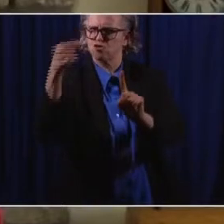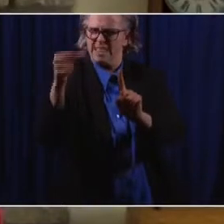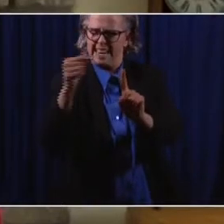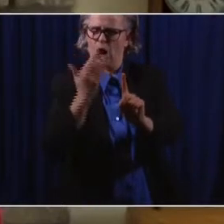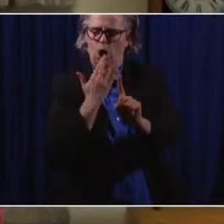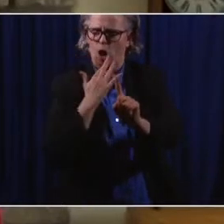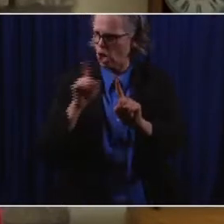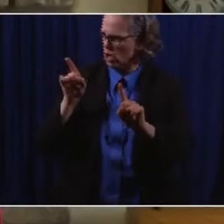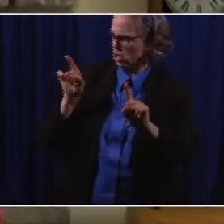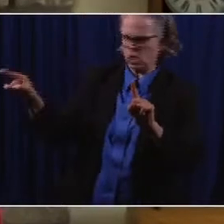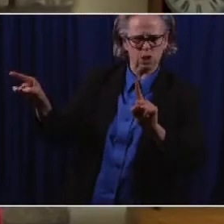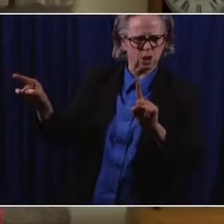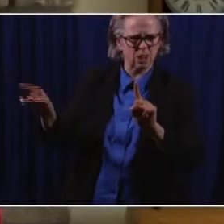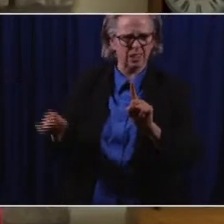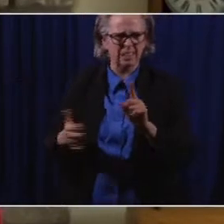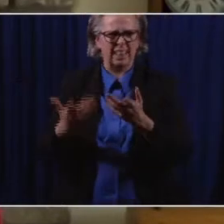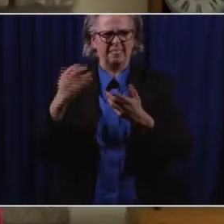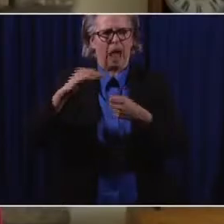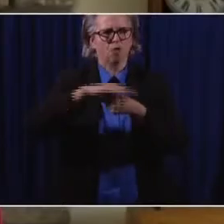which is region 1,